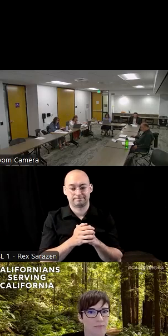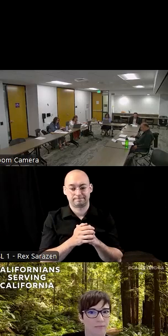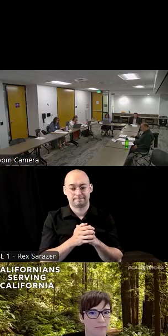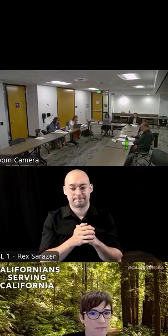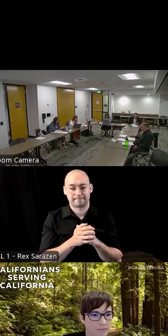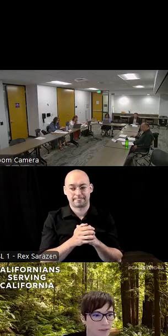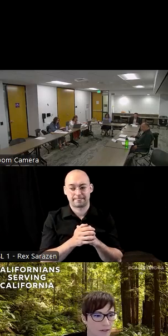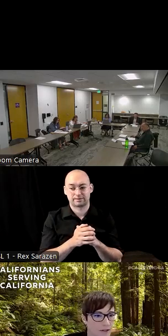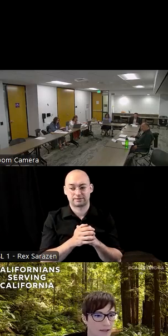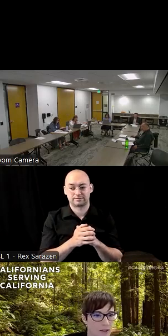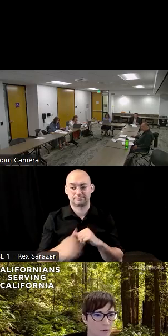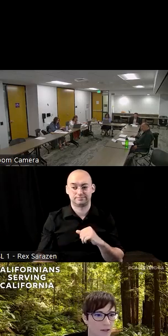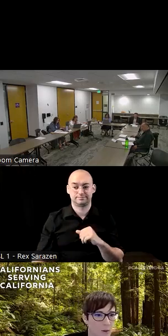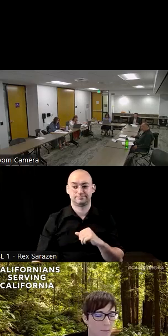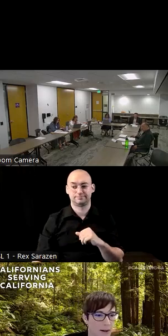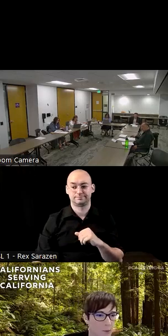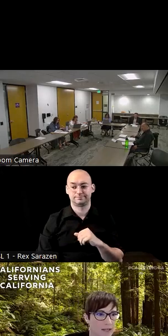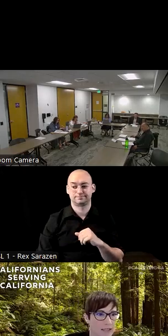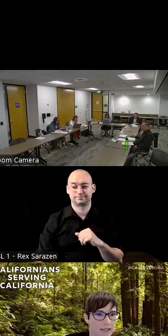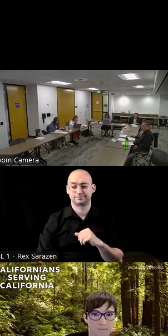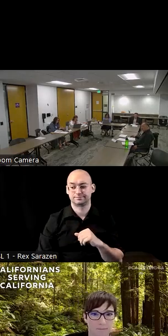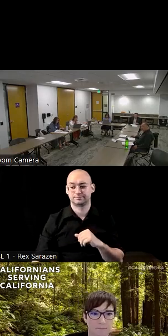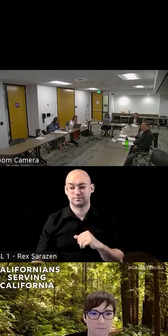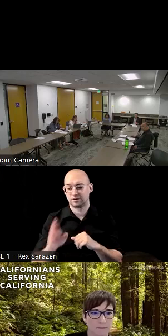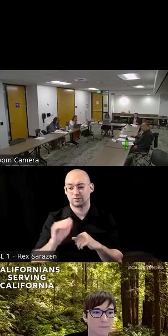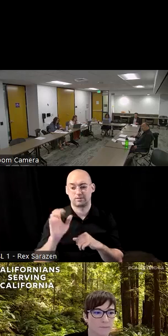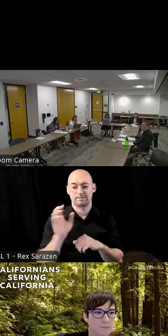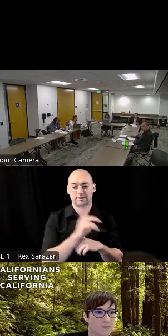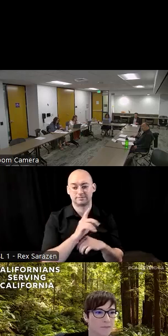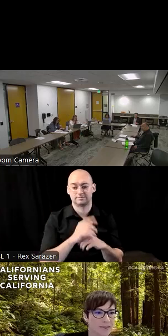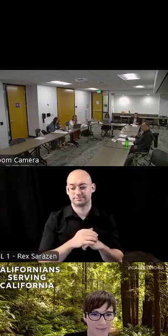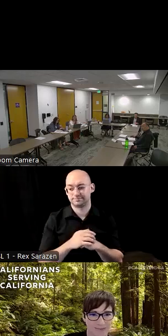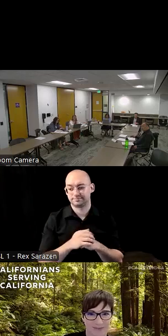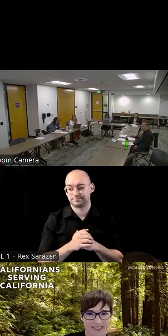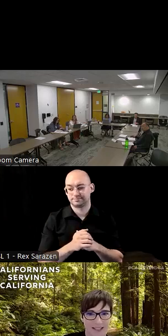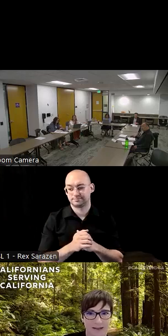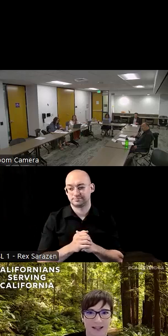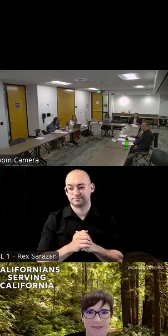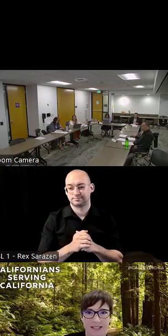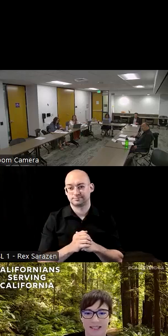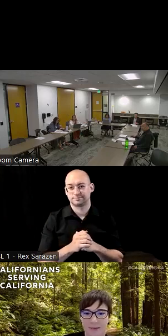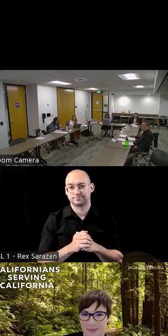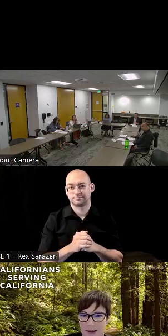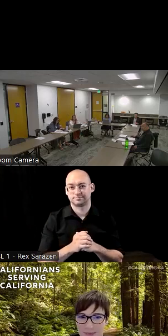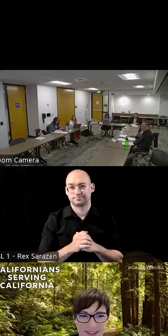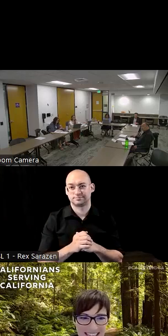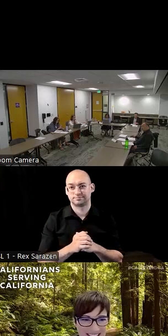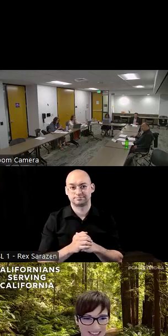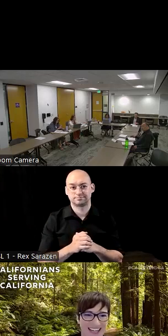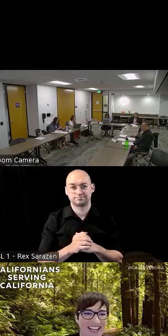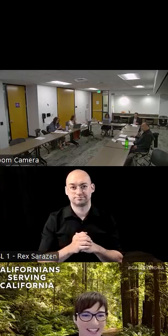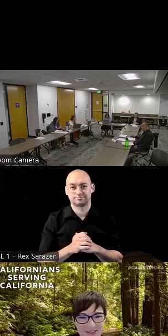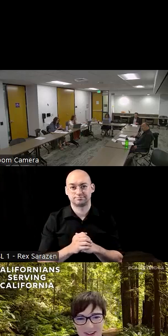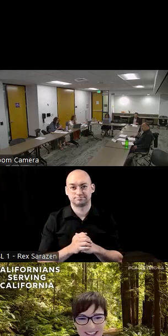Oops. I think we need to go back one. There. Yep, that's perfect. Thank